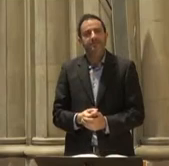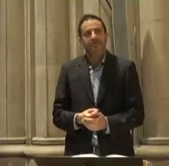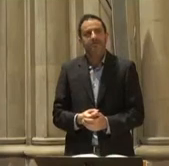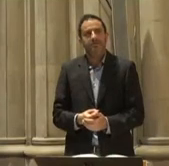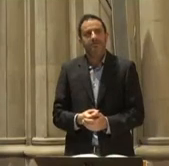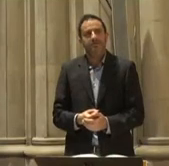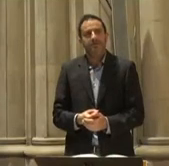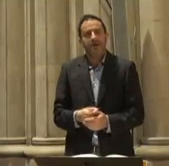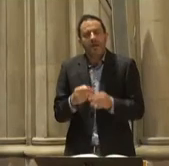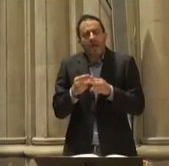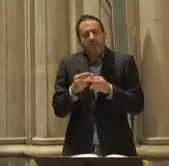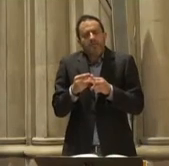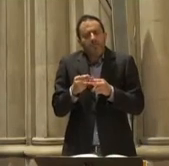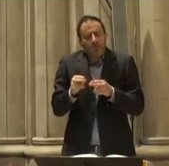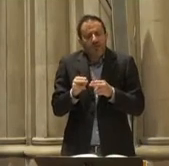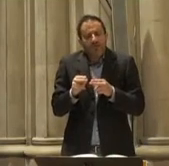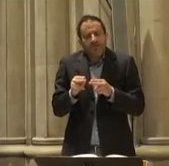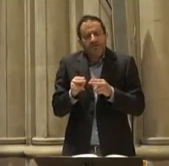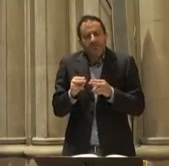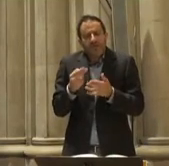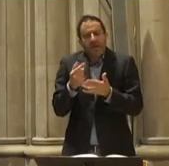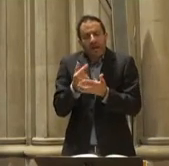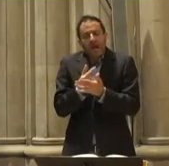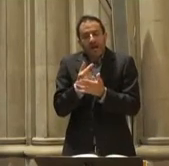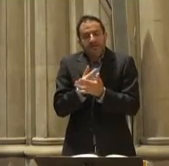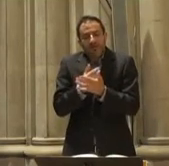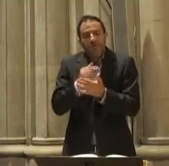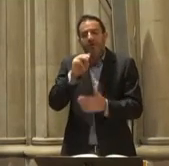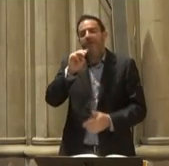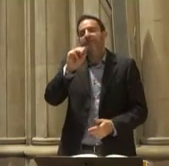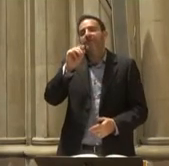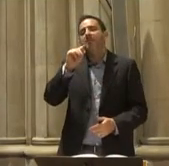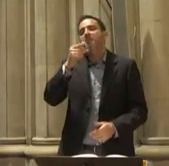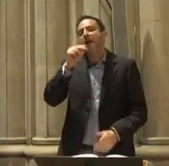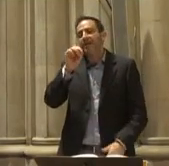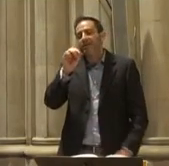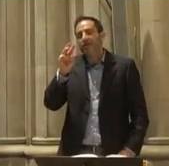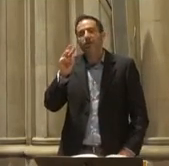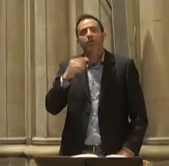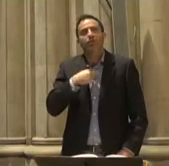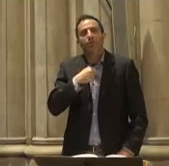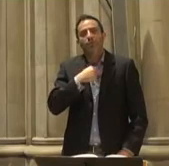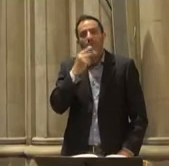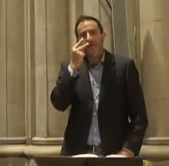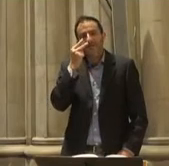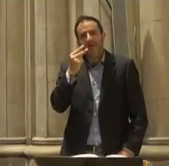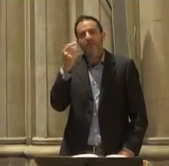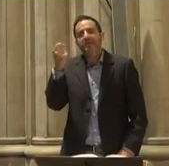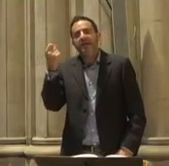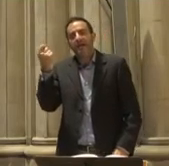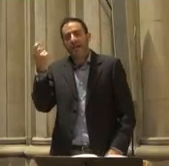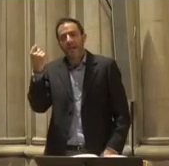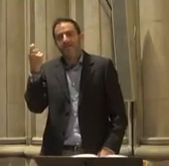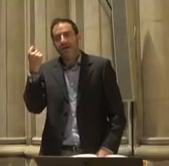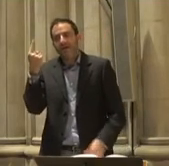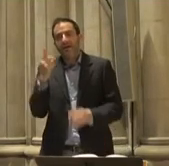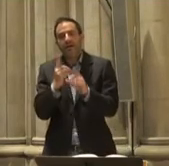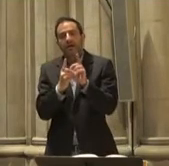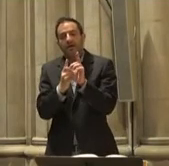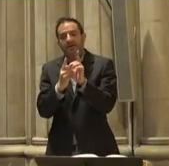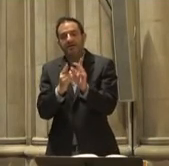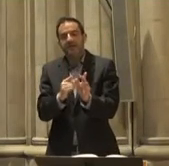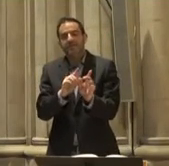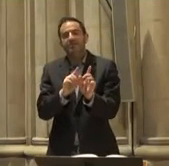In that brief portion of Matthew's Gospel we hear today, we saw that when the 11 came